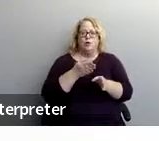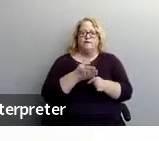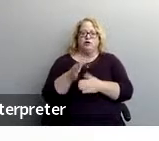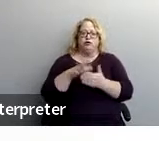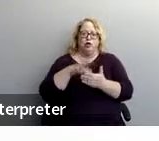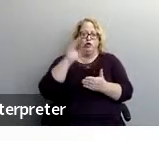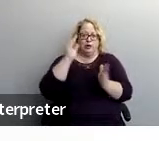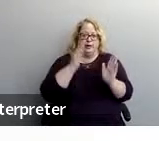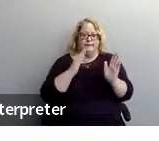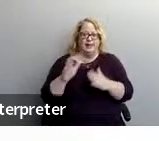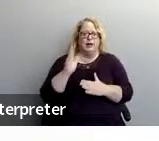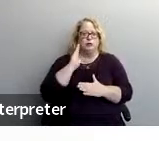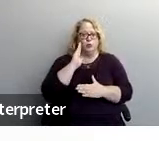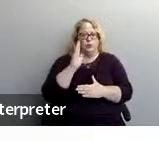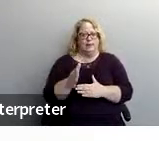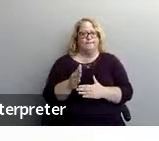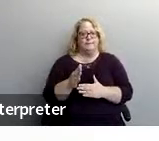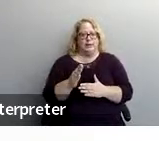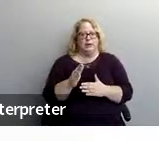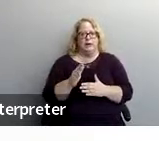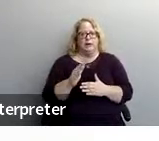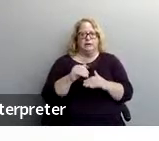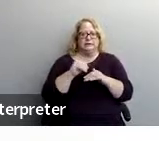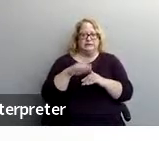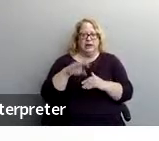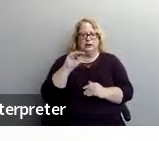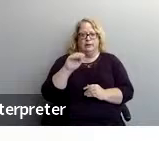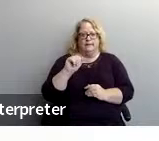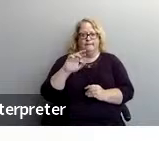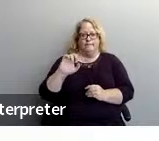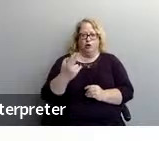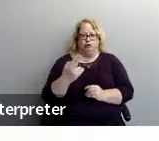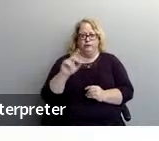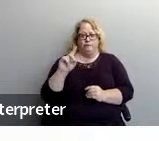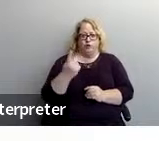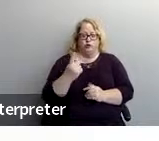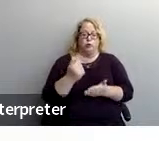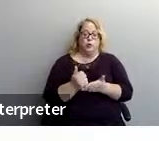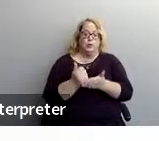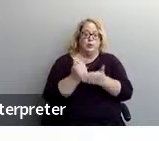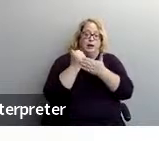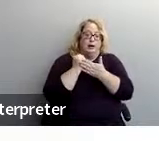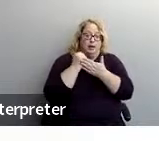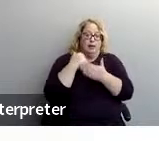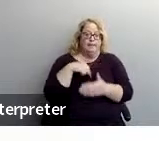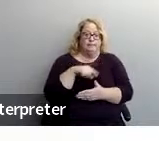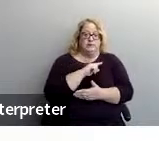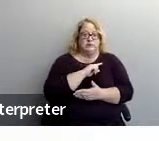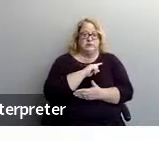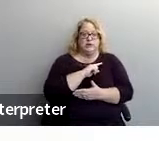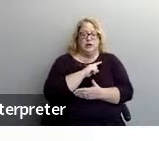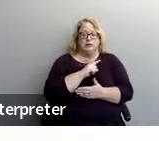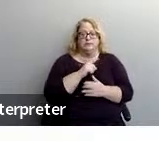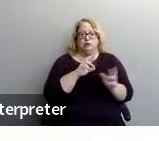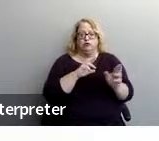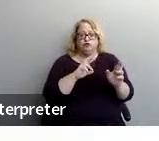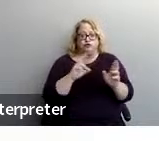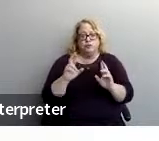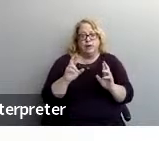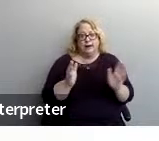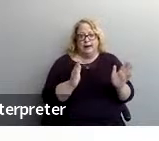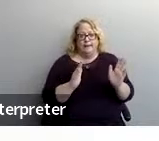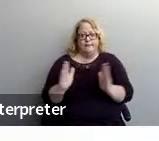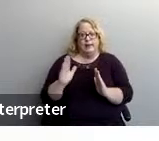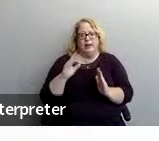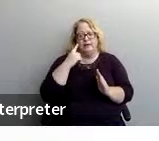be coming to us March 1st. And so that really helps us be proactive in